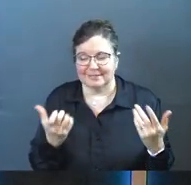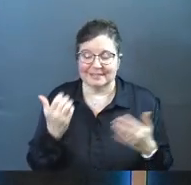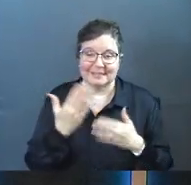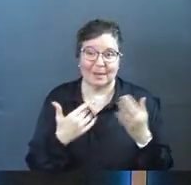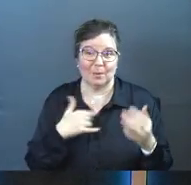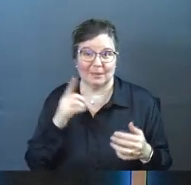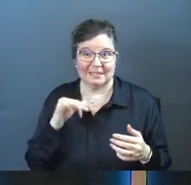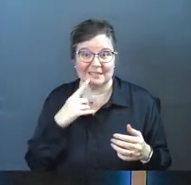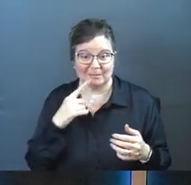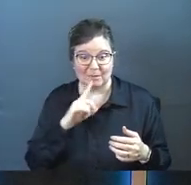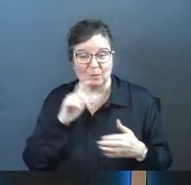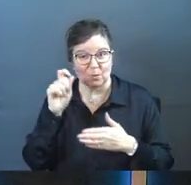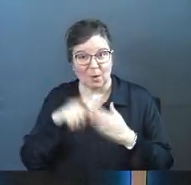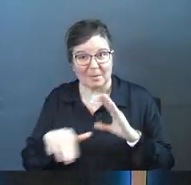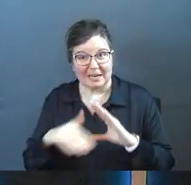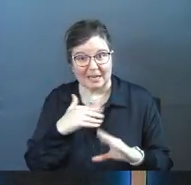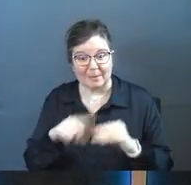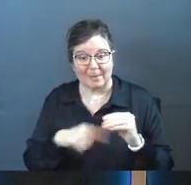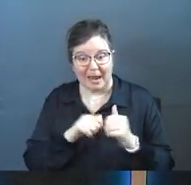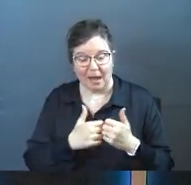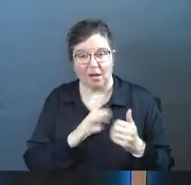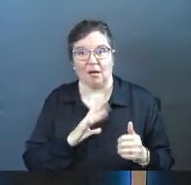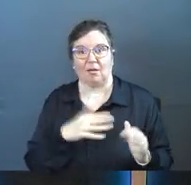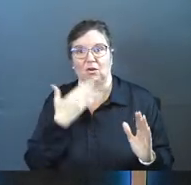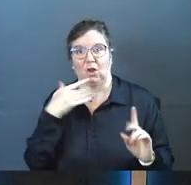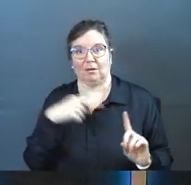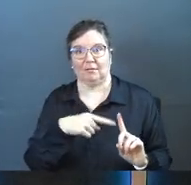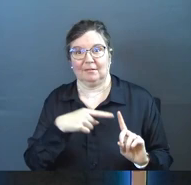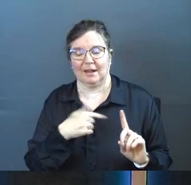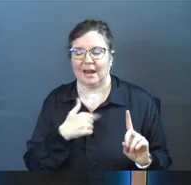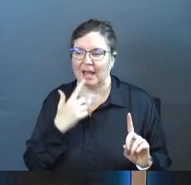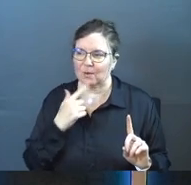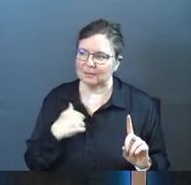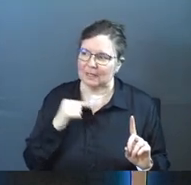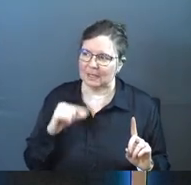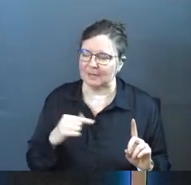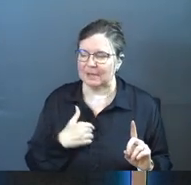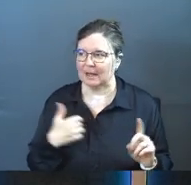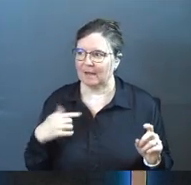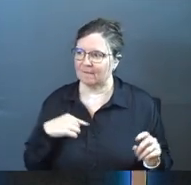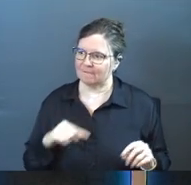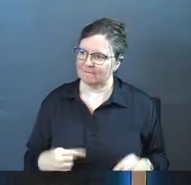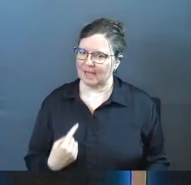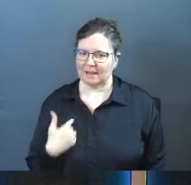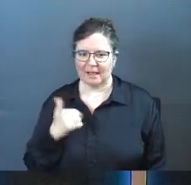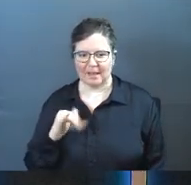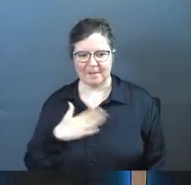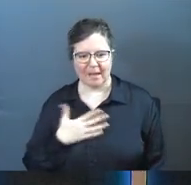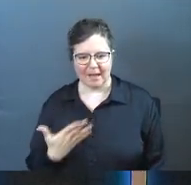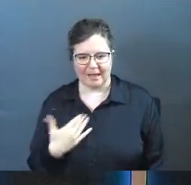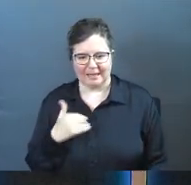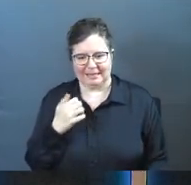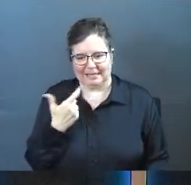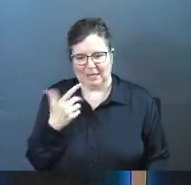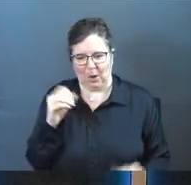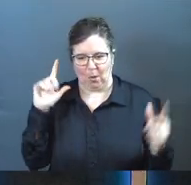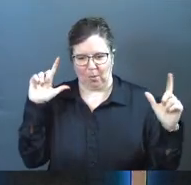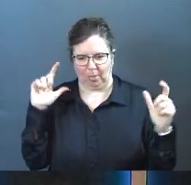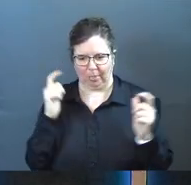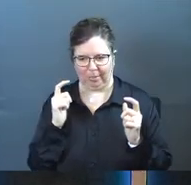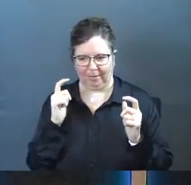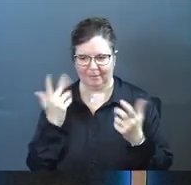And someone did say something. Someone wrote me an email about how good he was, and I was just a little bit offended. My ego was